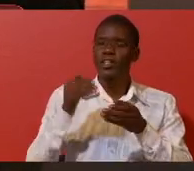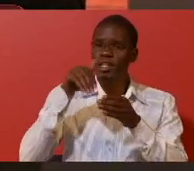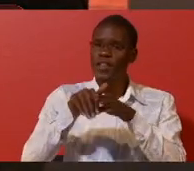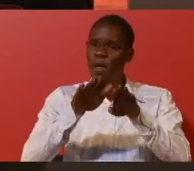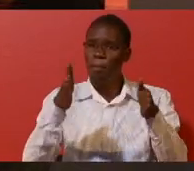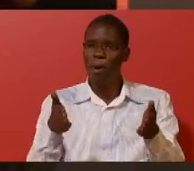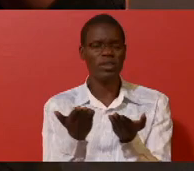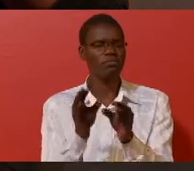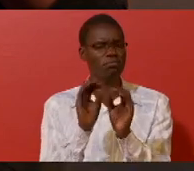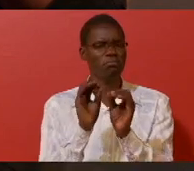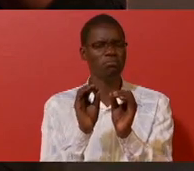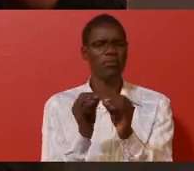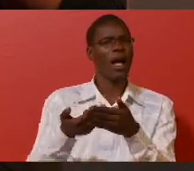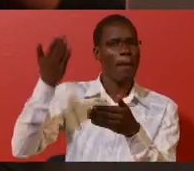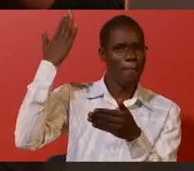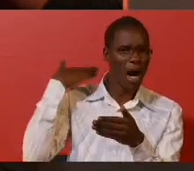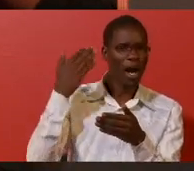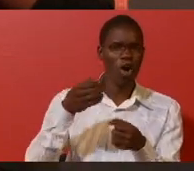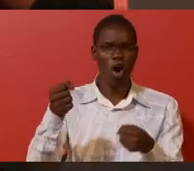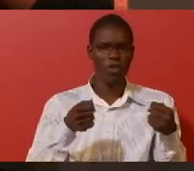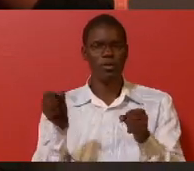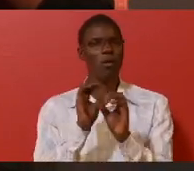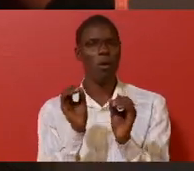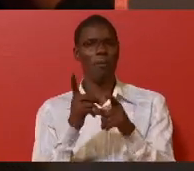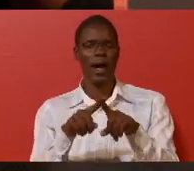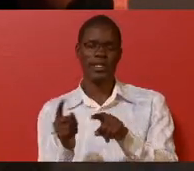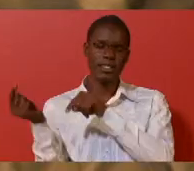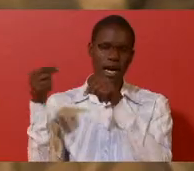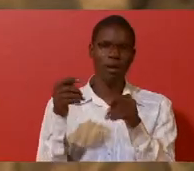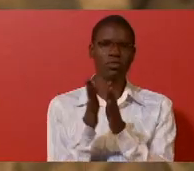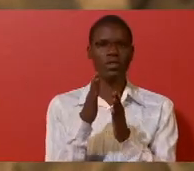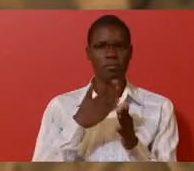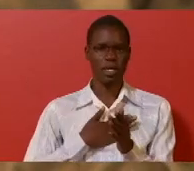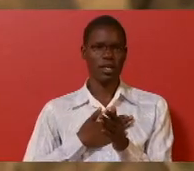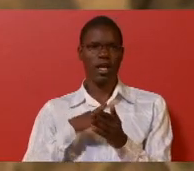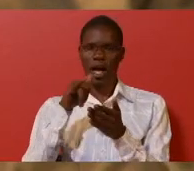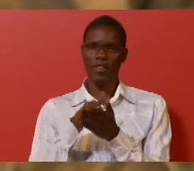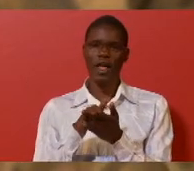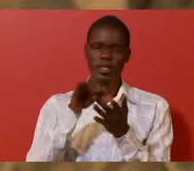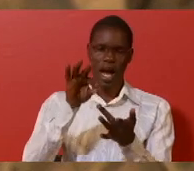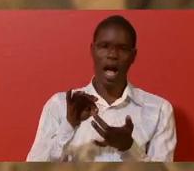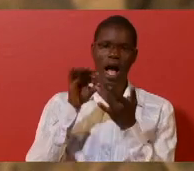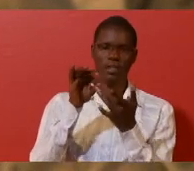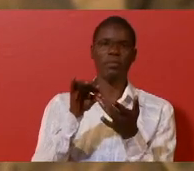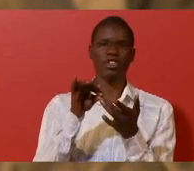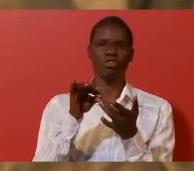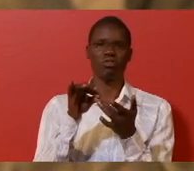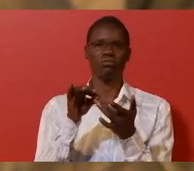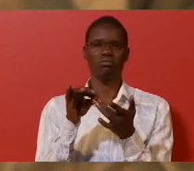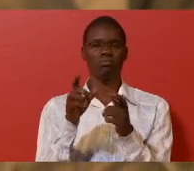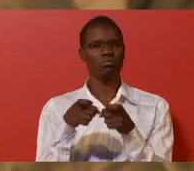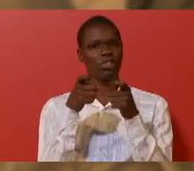in the trunk or on the truck, it comes with me. Now that is a special, precious